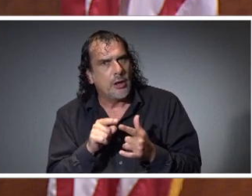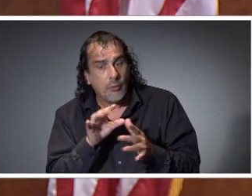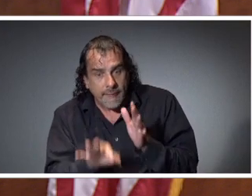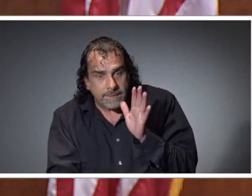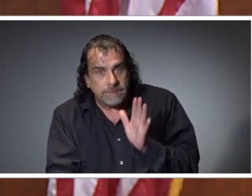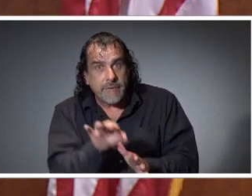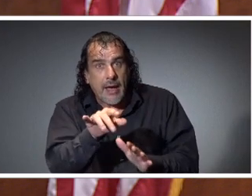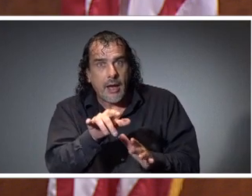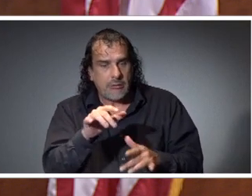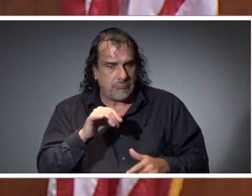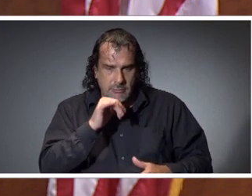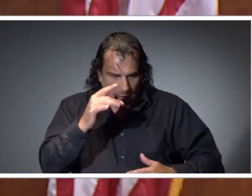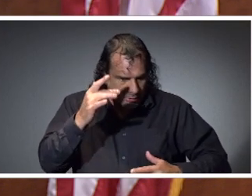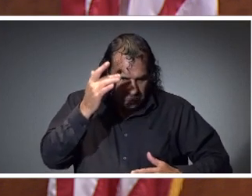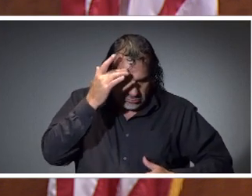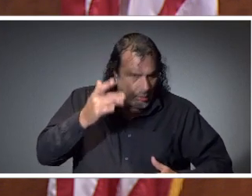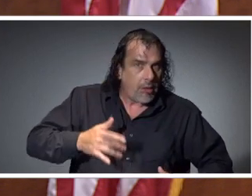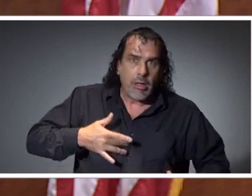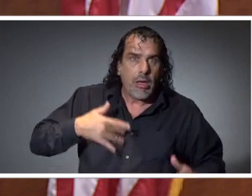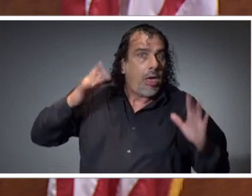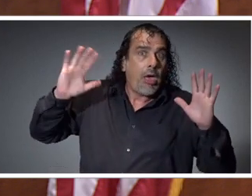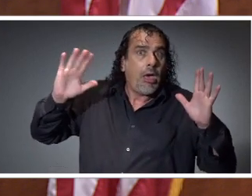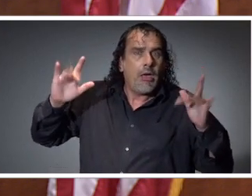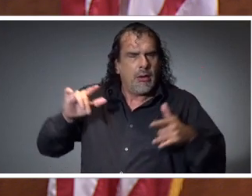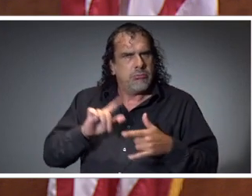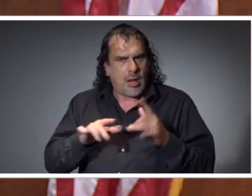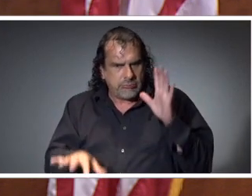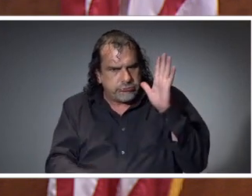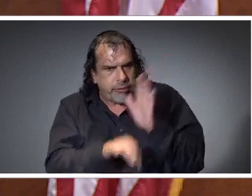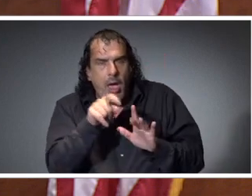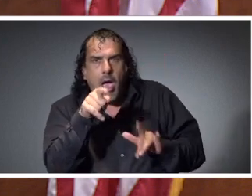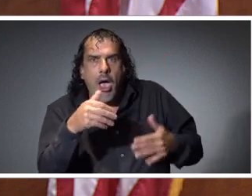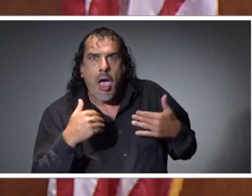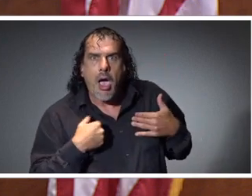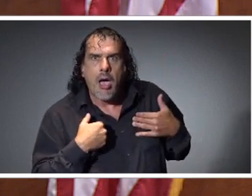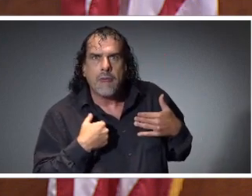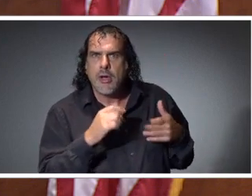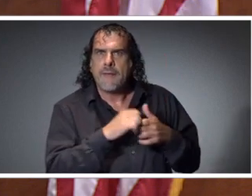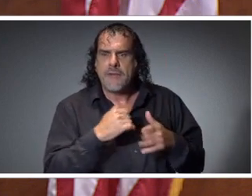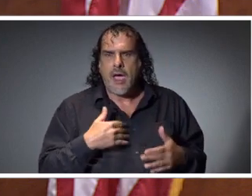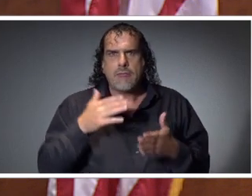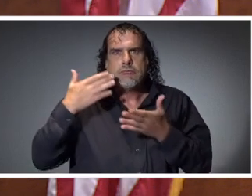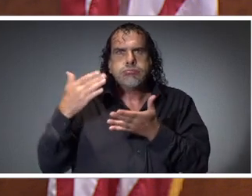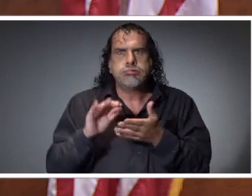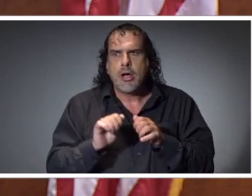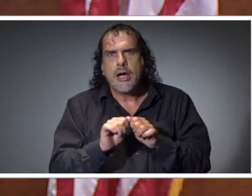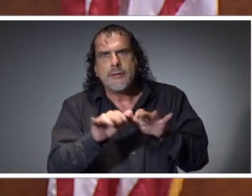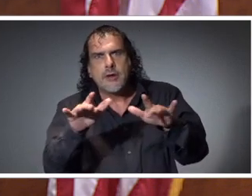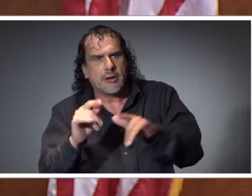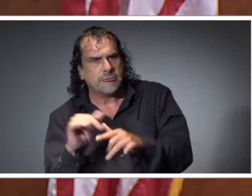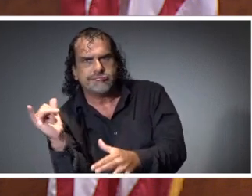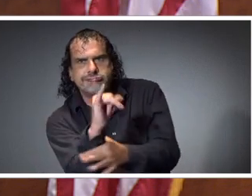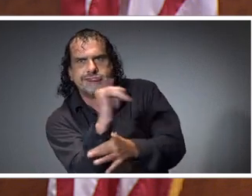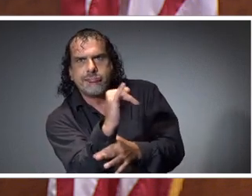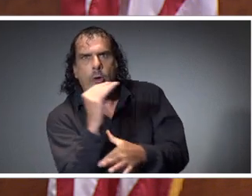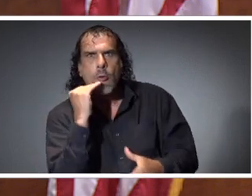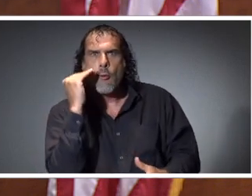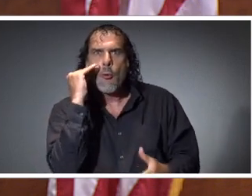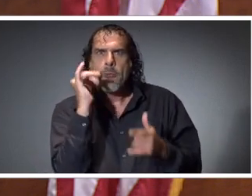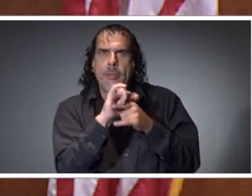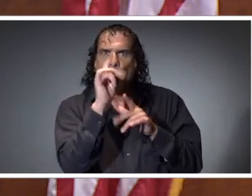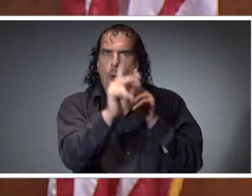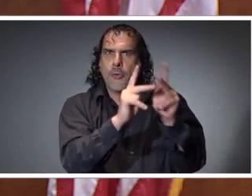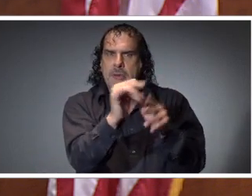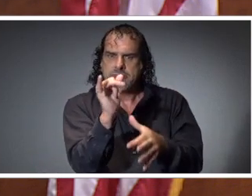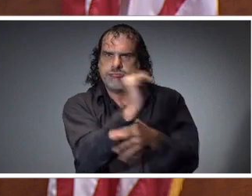those asymptomatic cases, then that, by definition, will help limit the spread because you're able to isolate those individuals and also those